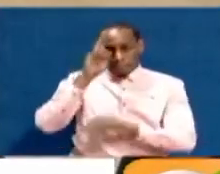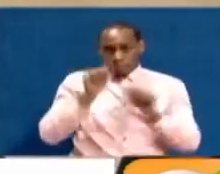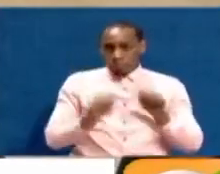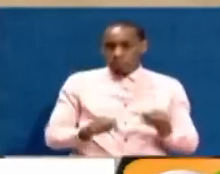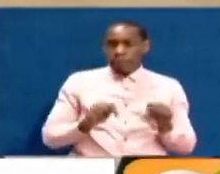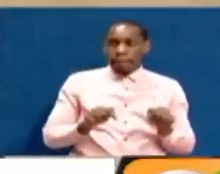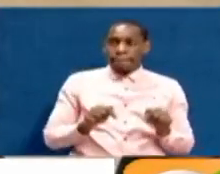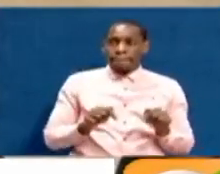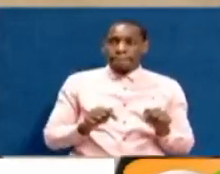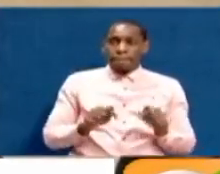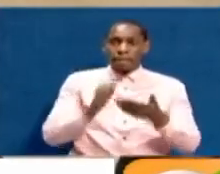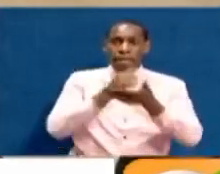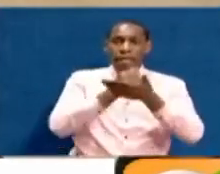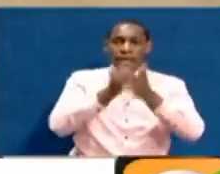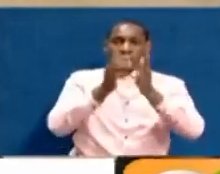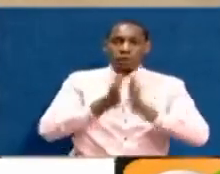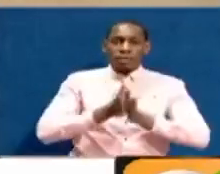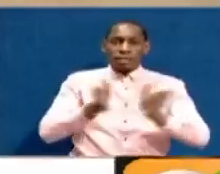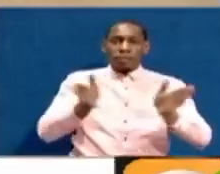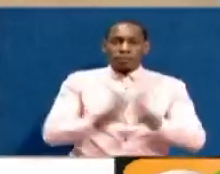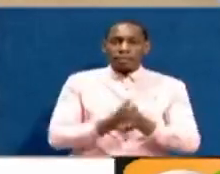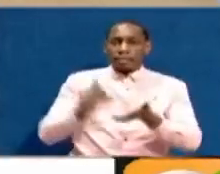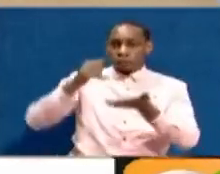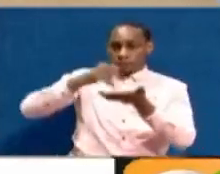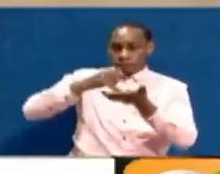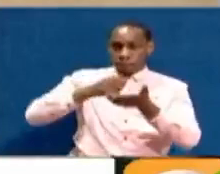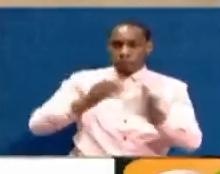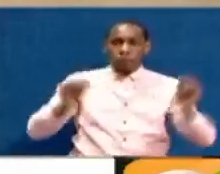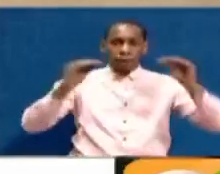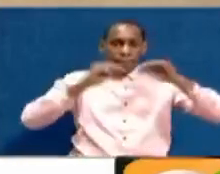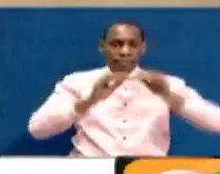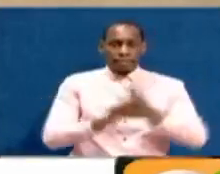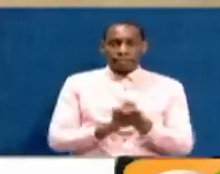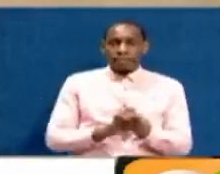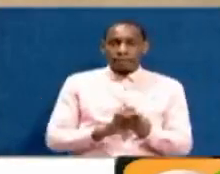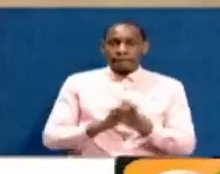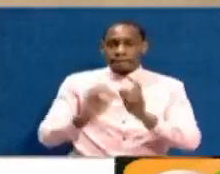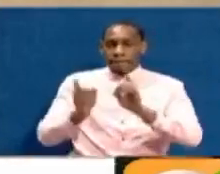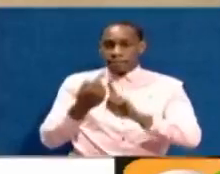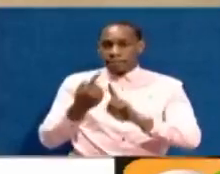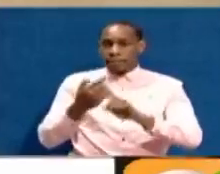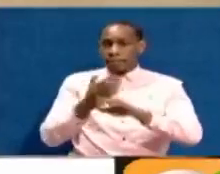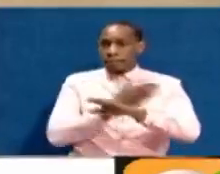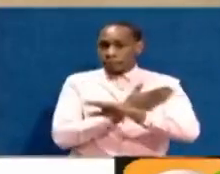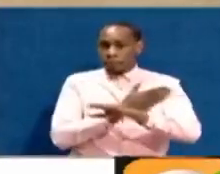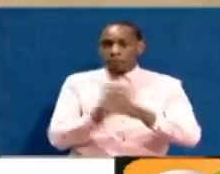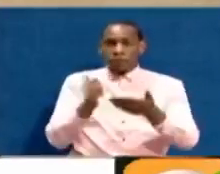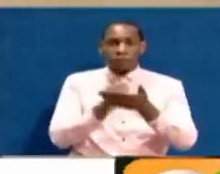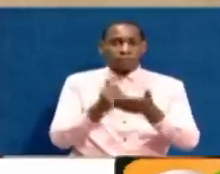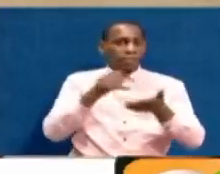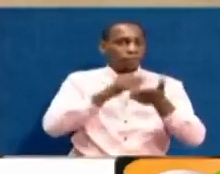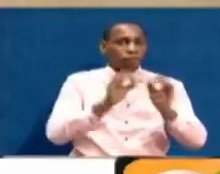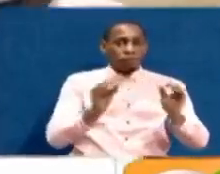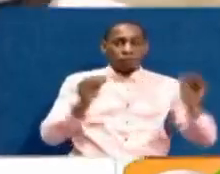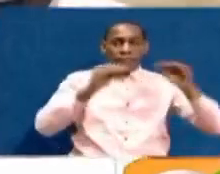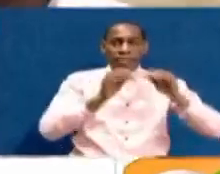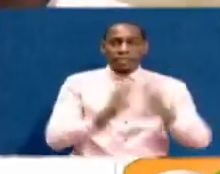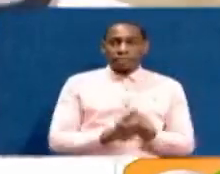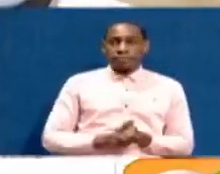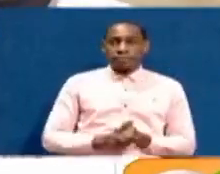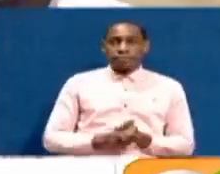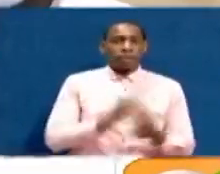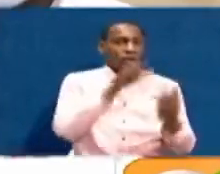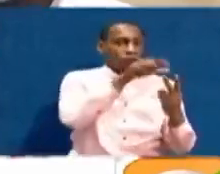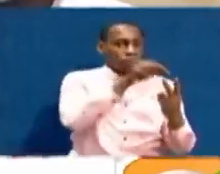today, the Auditor General is part and parcel of this meeting. In the past, she was not, or that office was not part of this meeting. So there